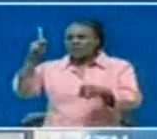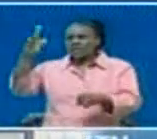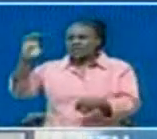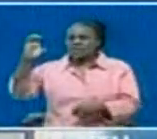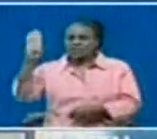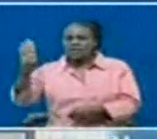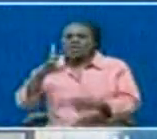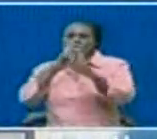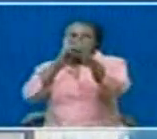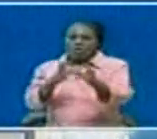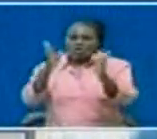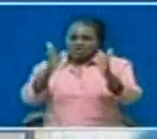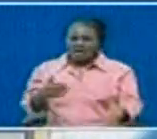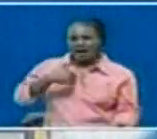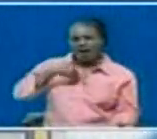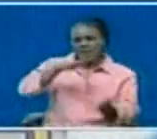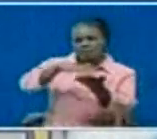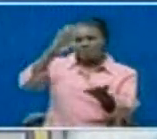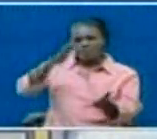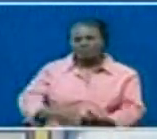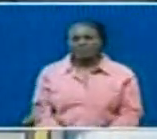KTN's Adlaide Chengole.